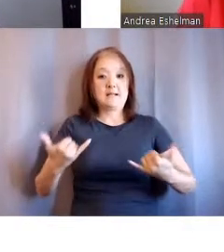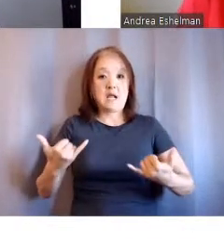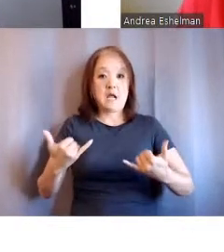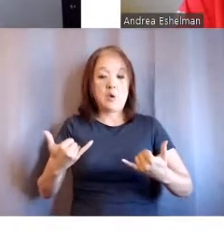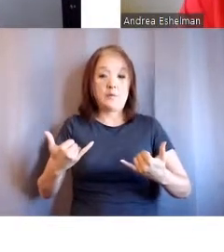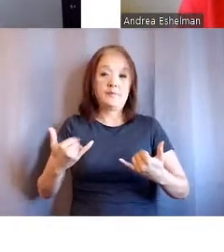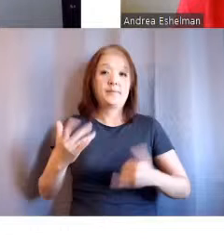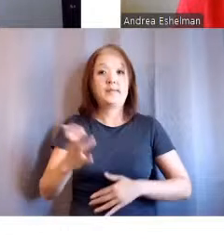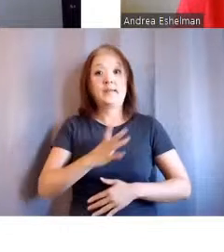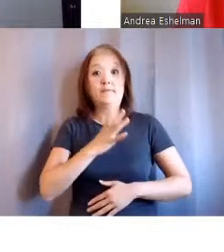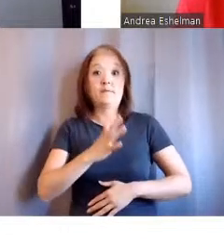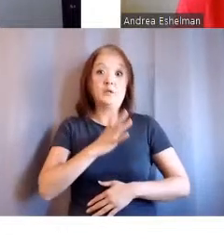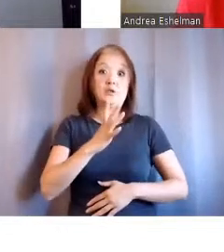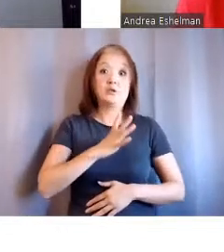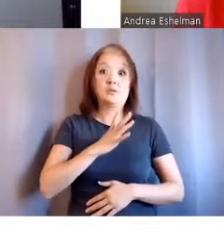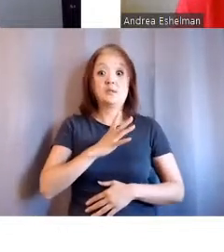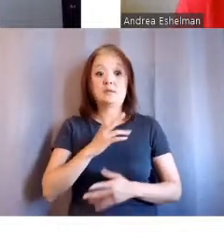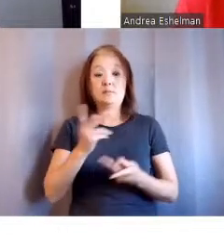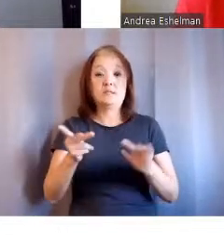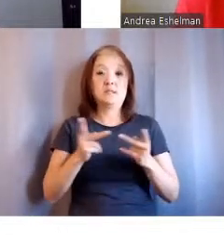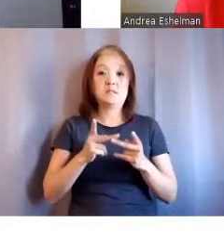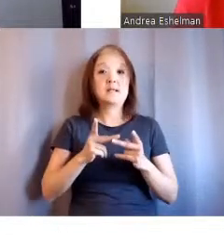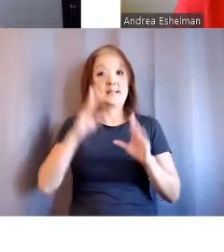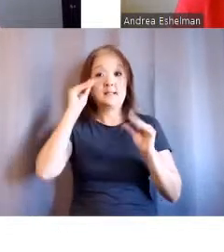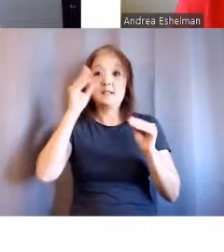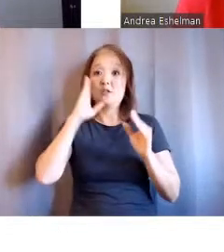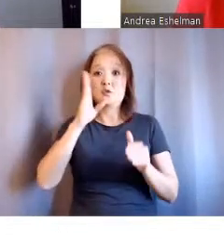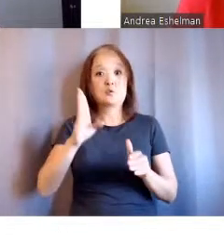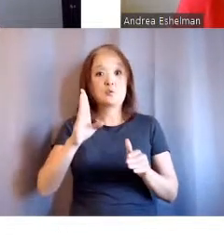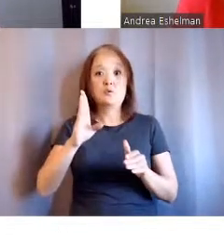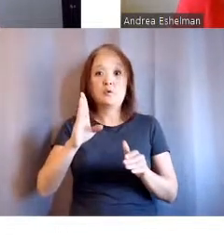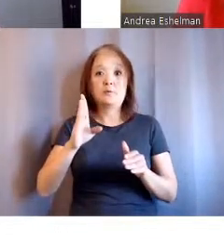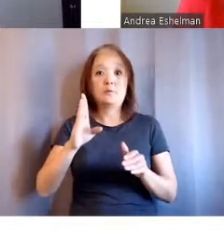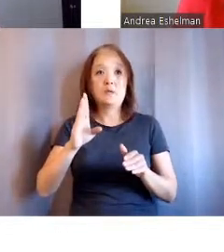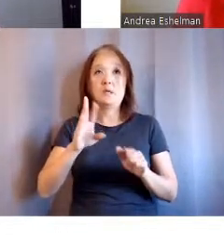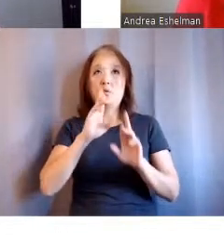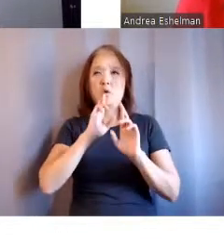place that we are at is they plan to have teachers reporting on that first day in July.